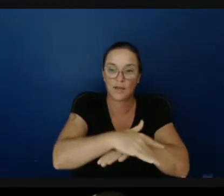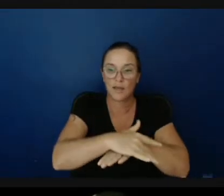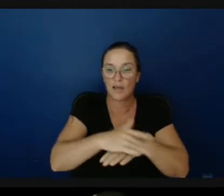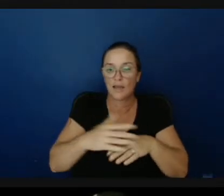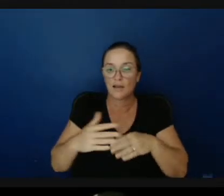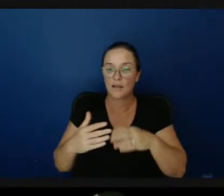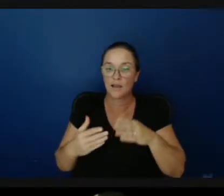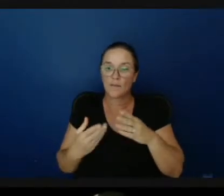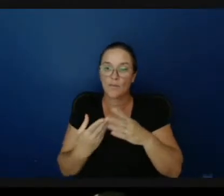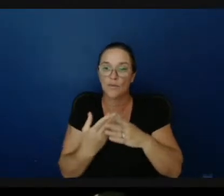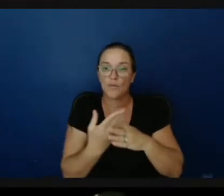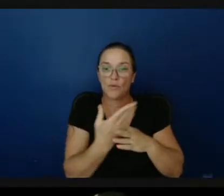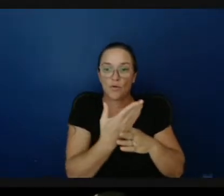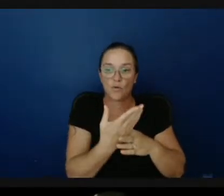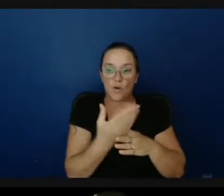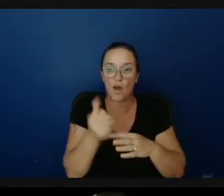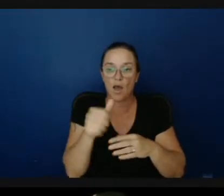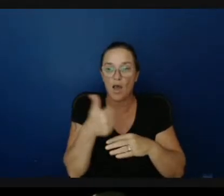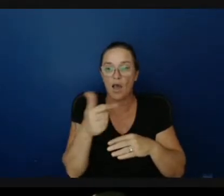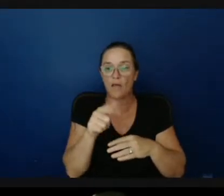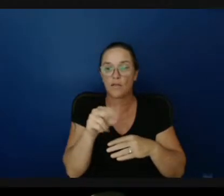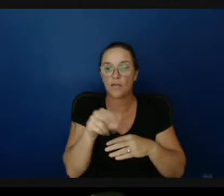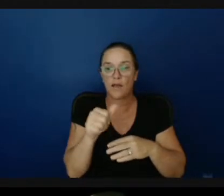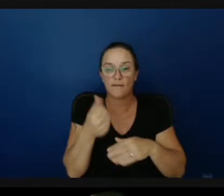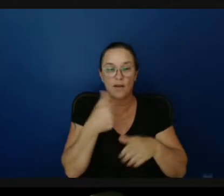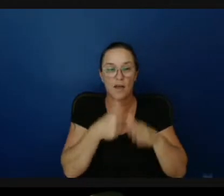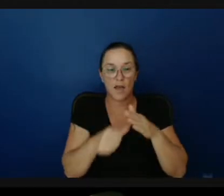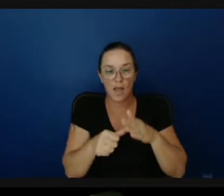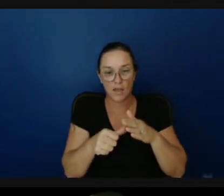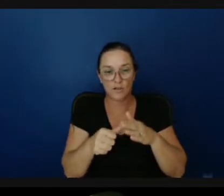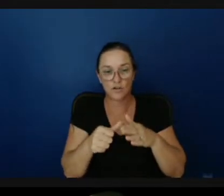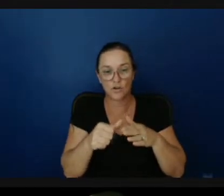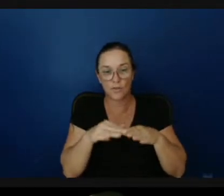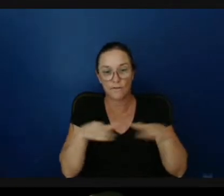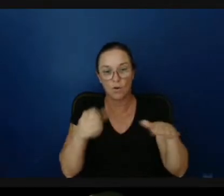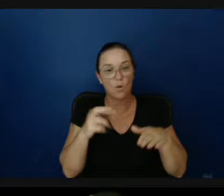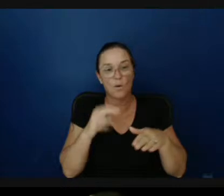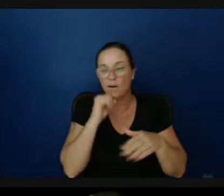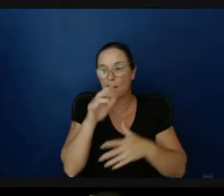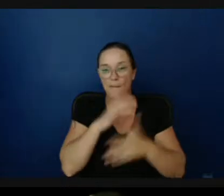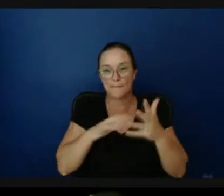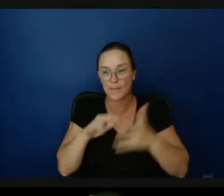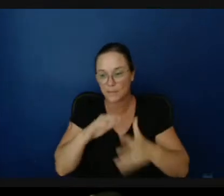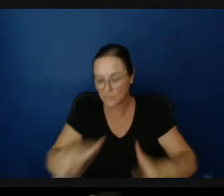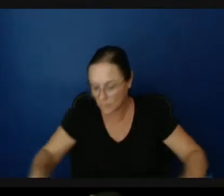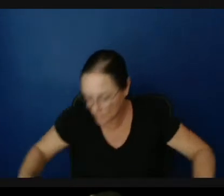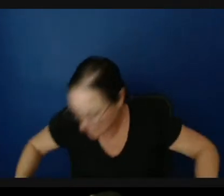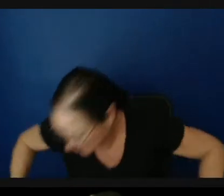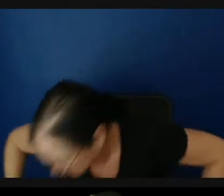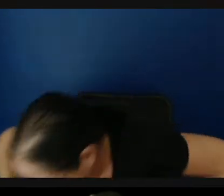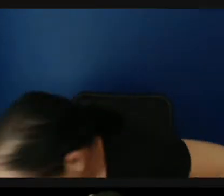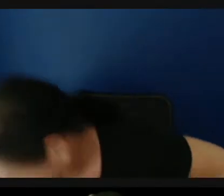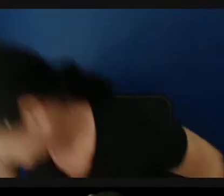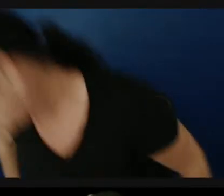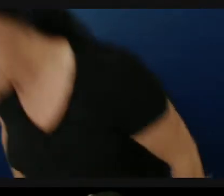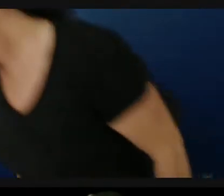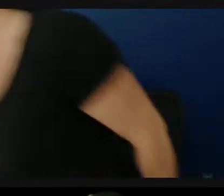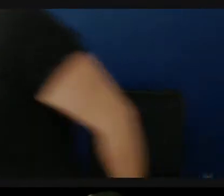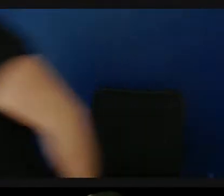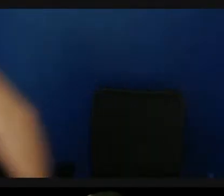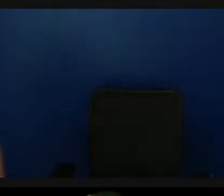the other lava under the floor or not mixed with it? I haven't seen it. Yeah, it's a great question.